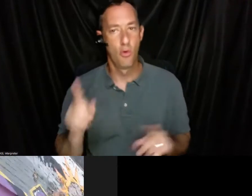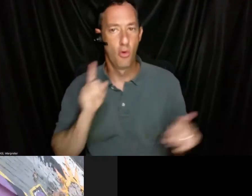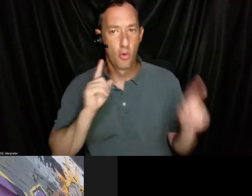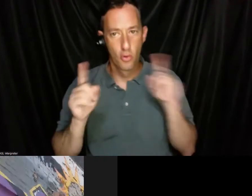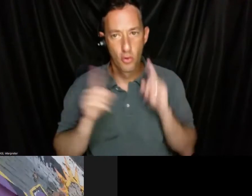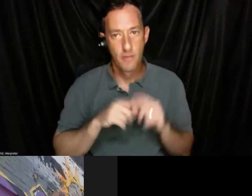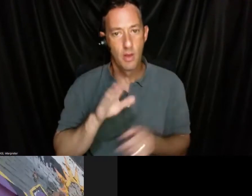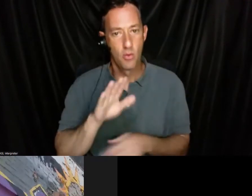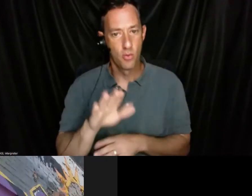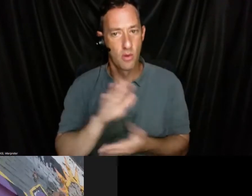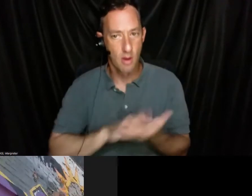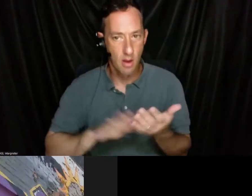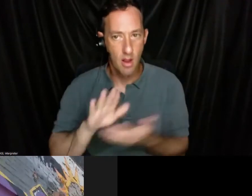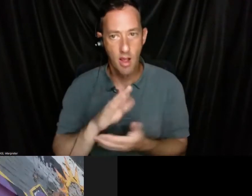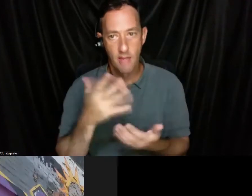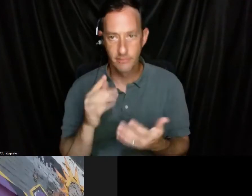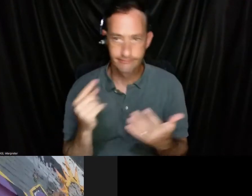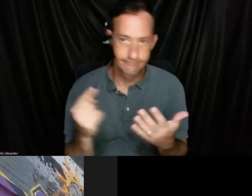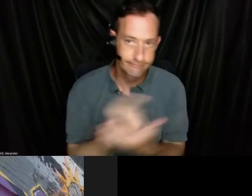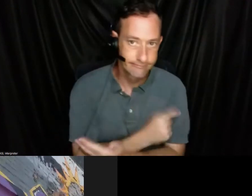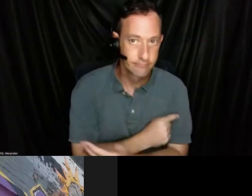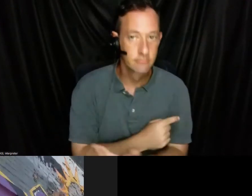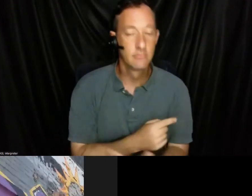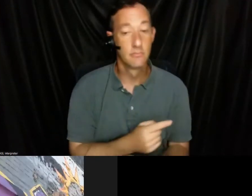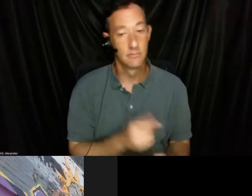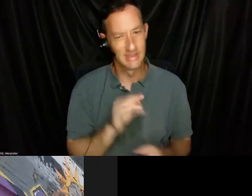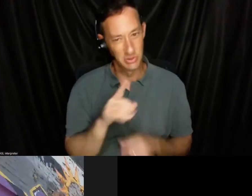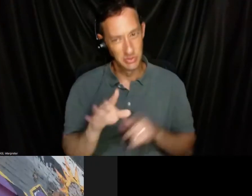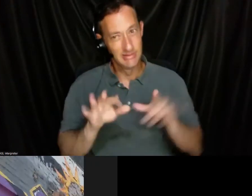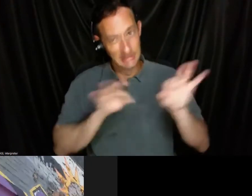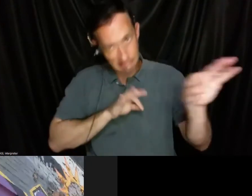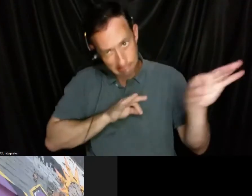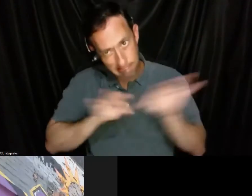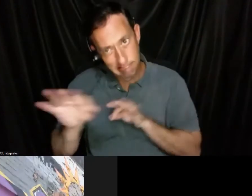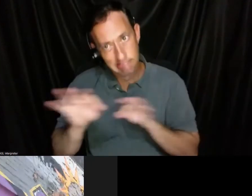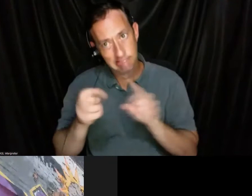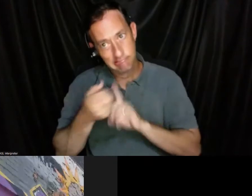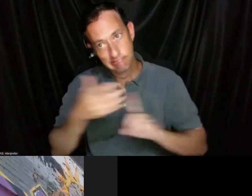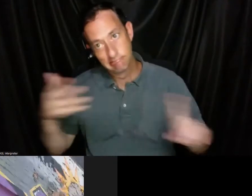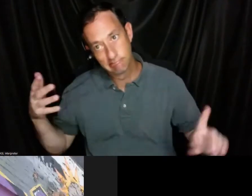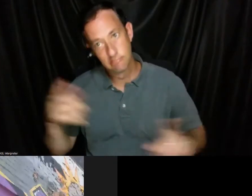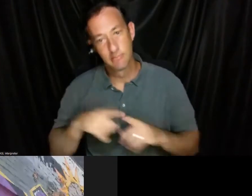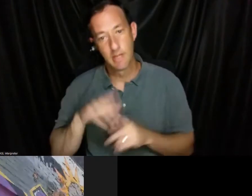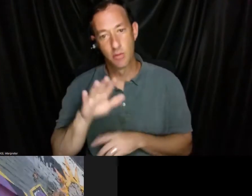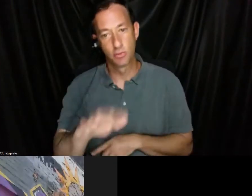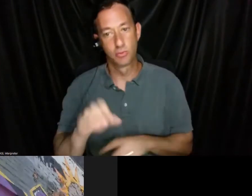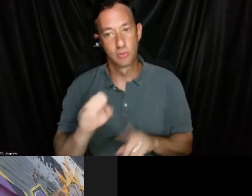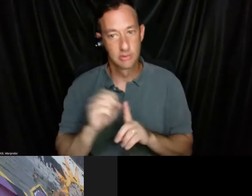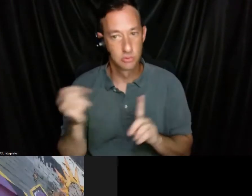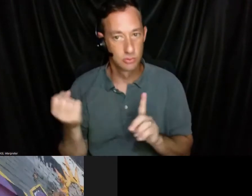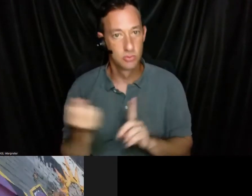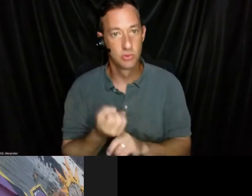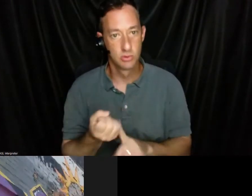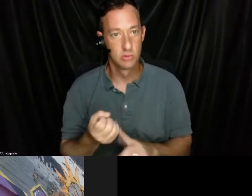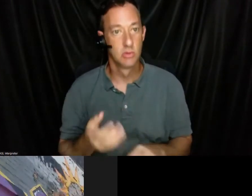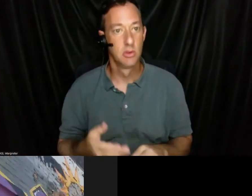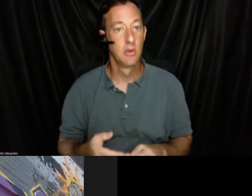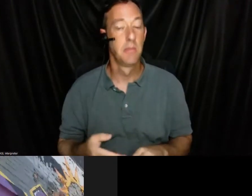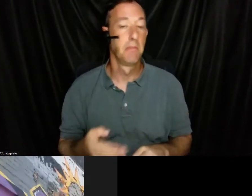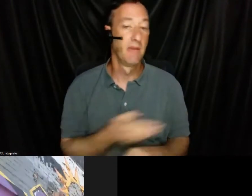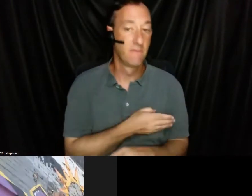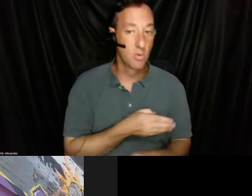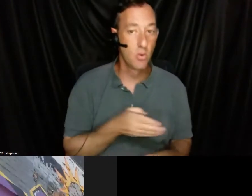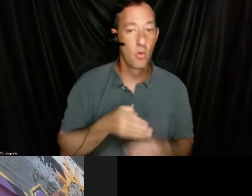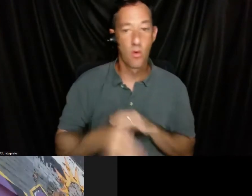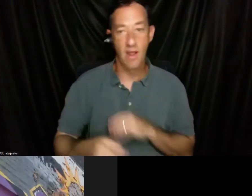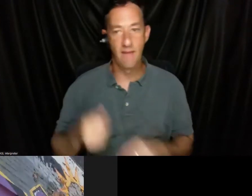college background. Did you ever get the opportunity to explain anything about your circumstances before or after you